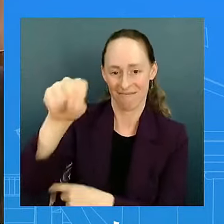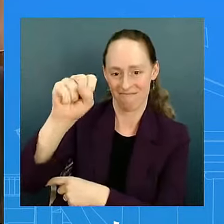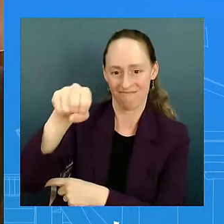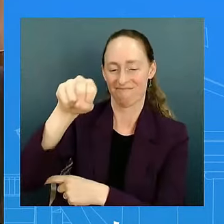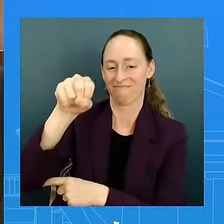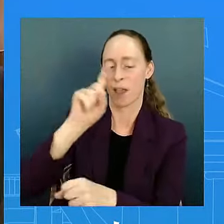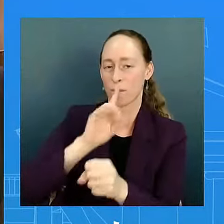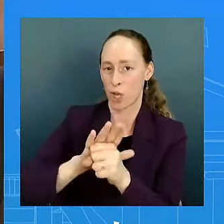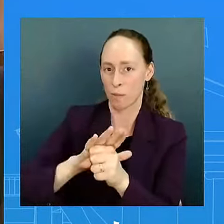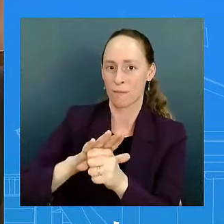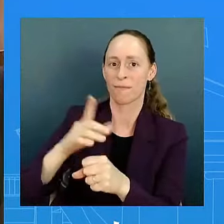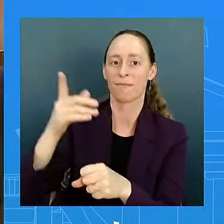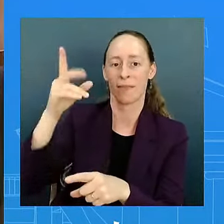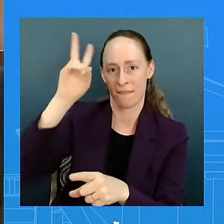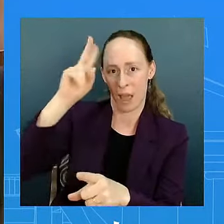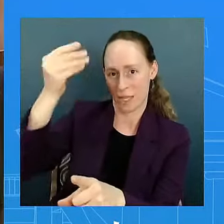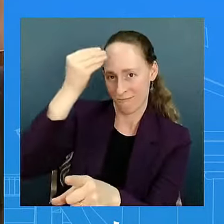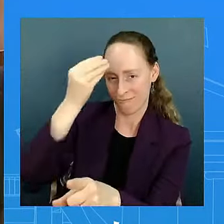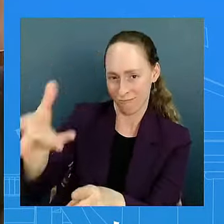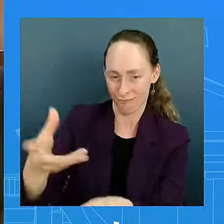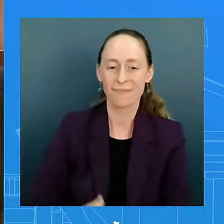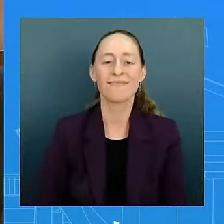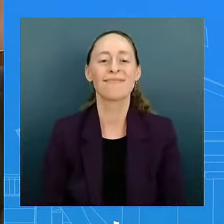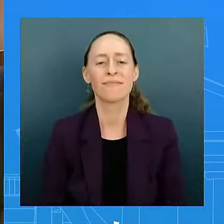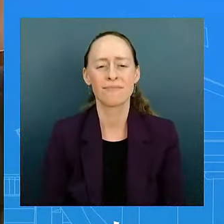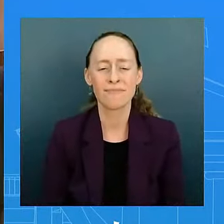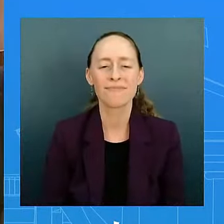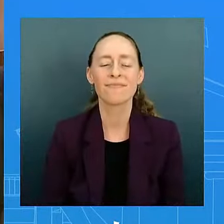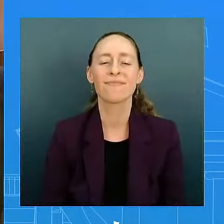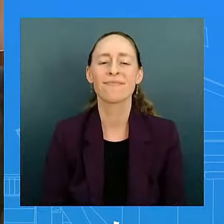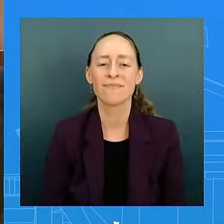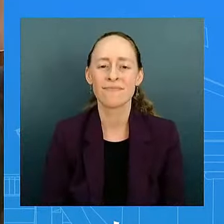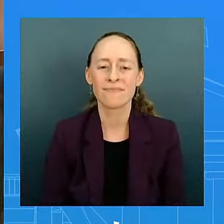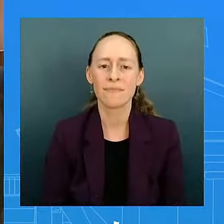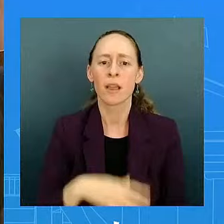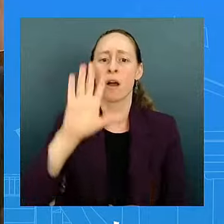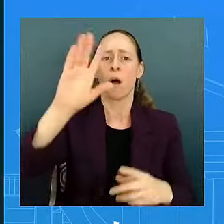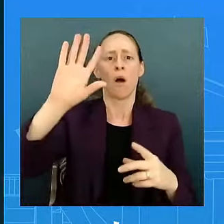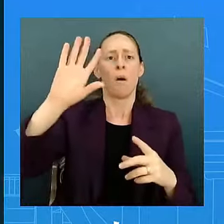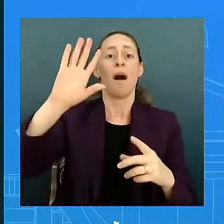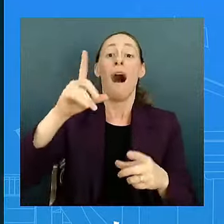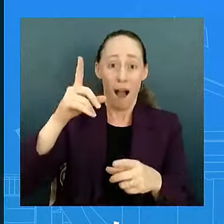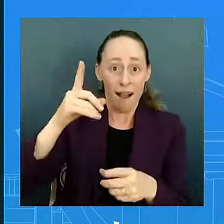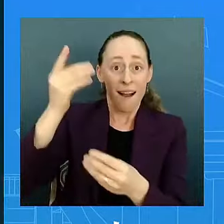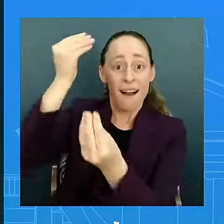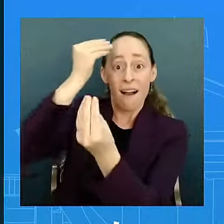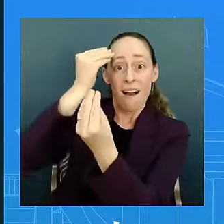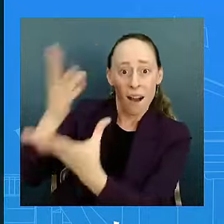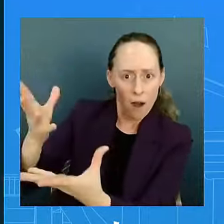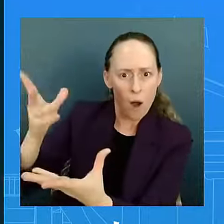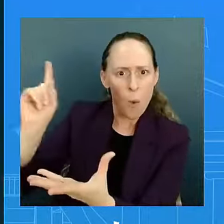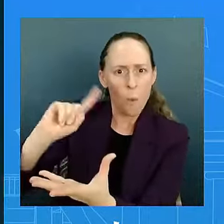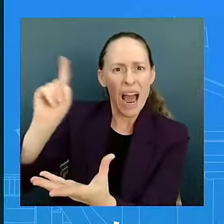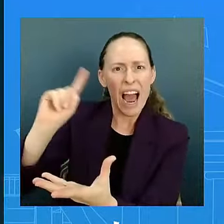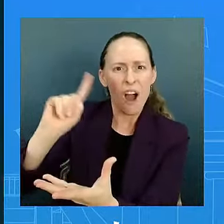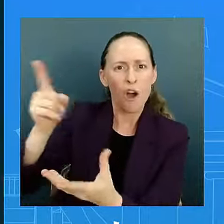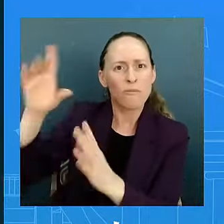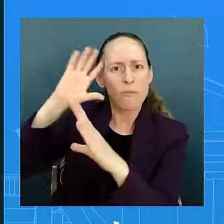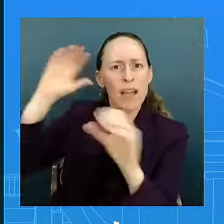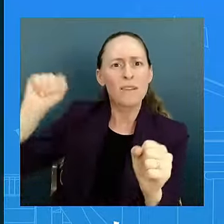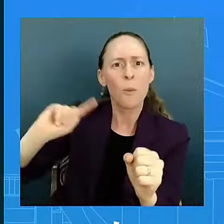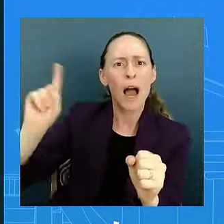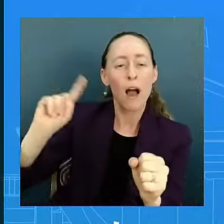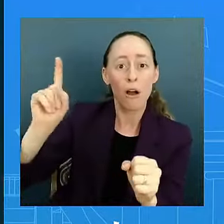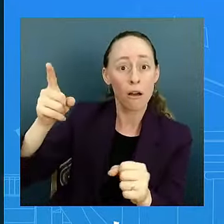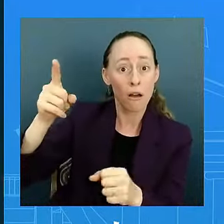color about where he was when he took the call? Was he in the Oval? What I can tell you, he was here at the White House. I